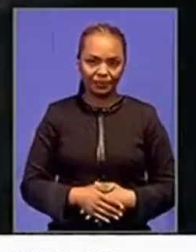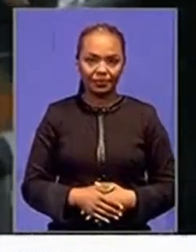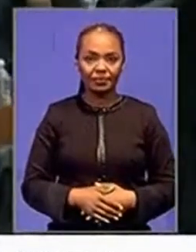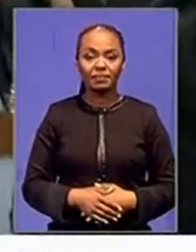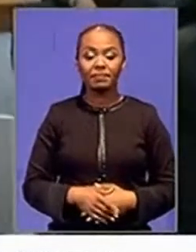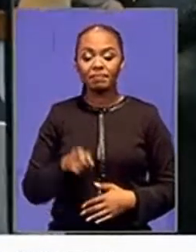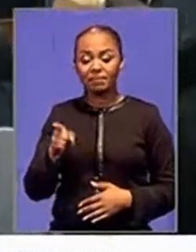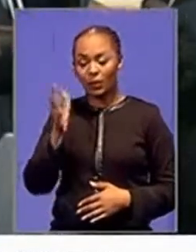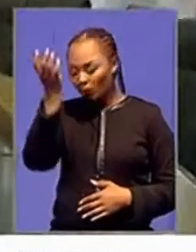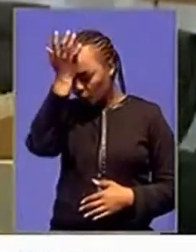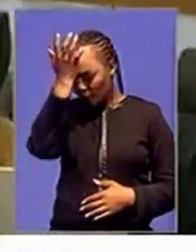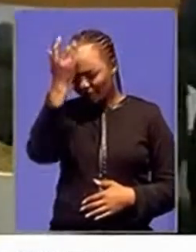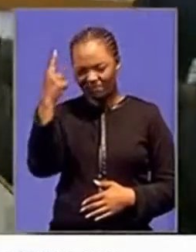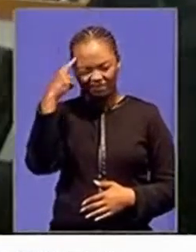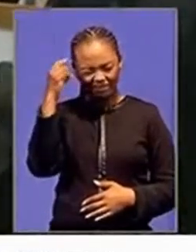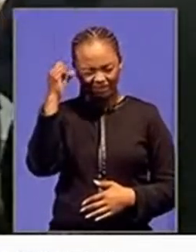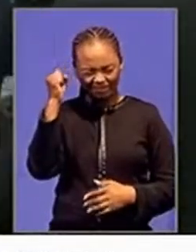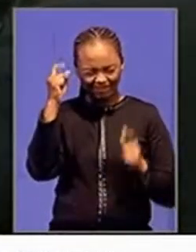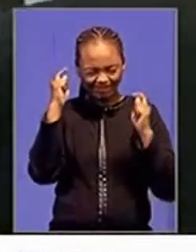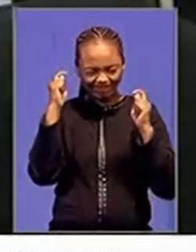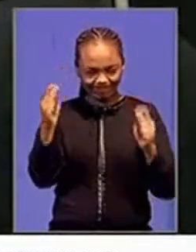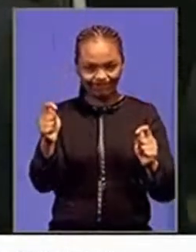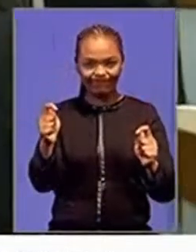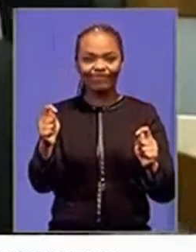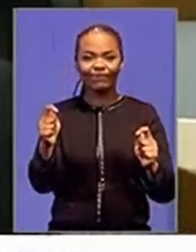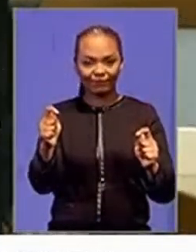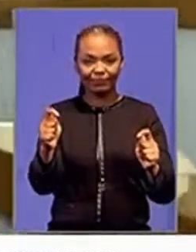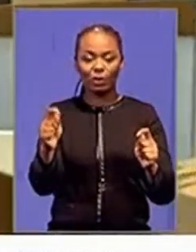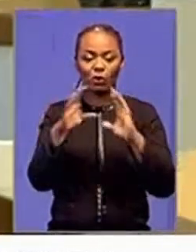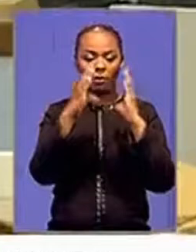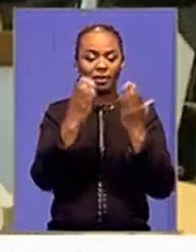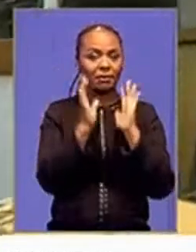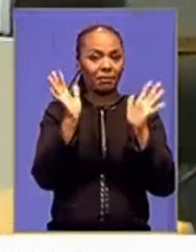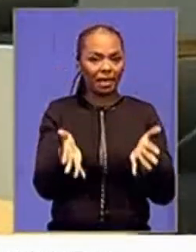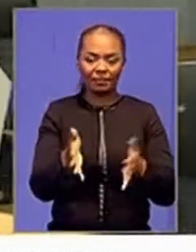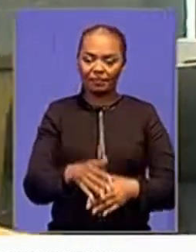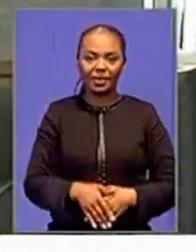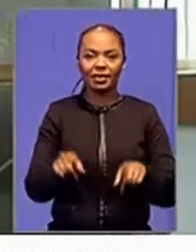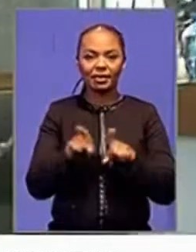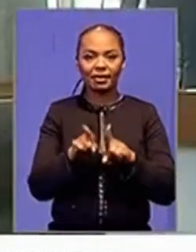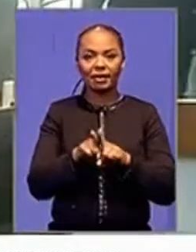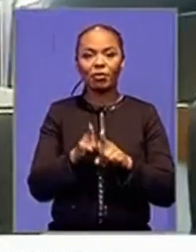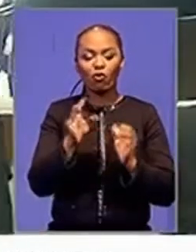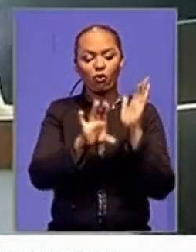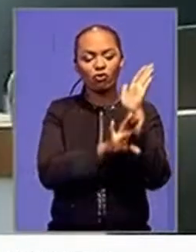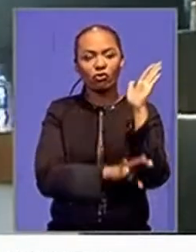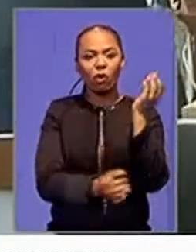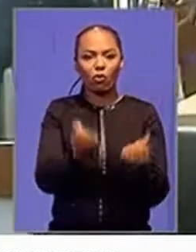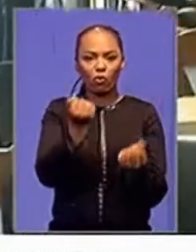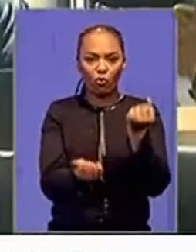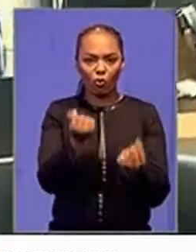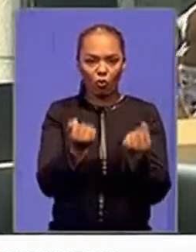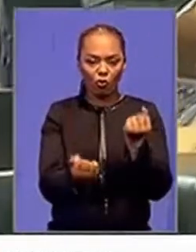tswela pele ho tiisa hlooho e seng fela ho komishene empa le ho lekgotla la dinyewe la Molao wa Motheo ka ho